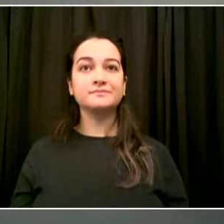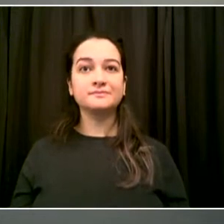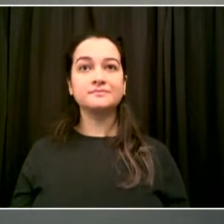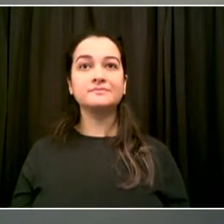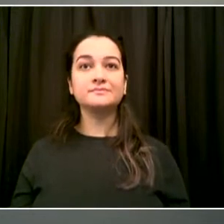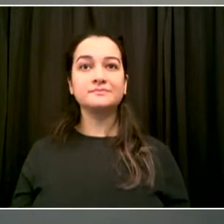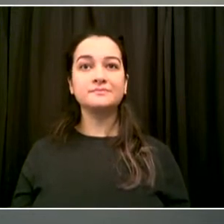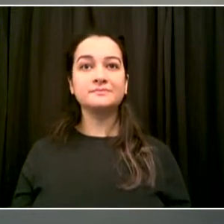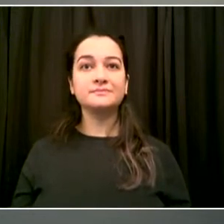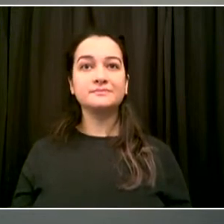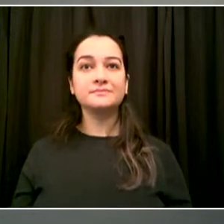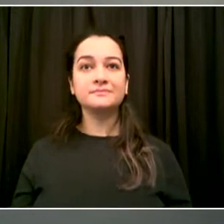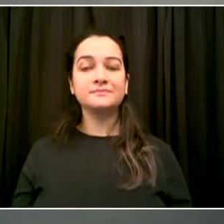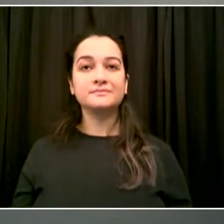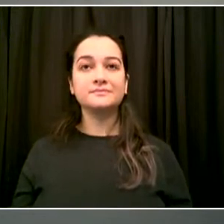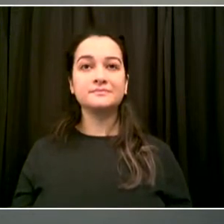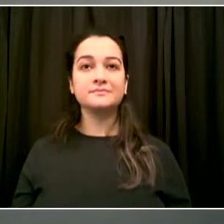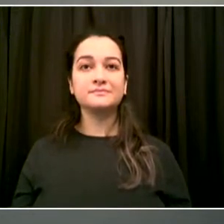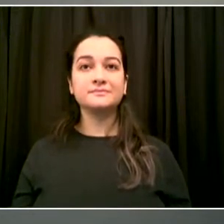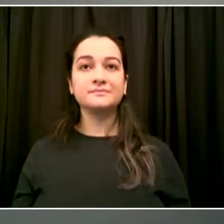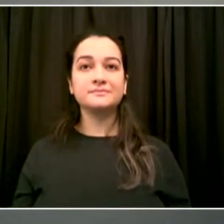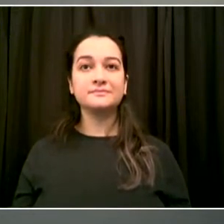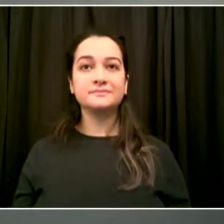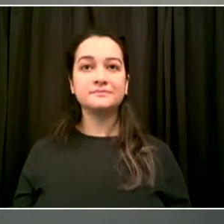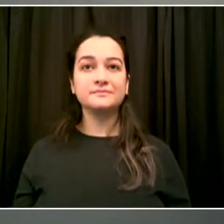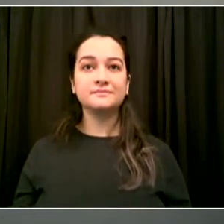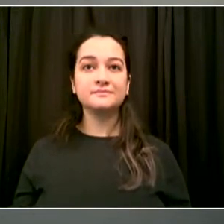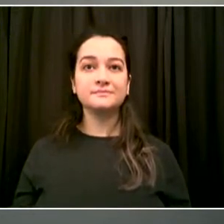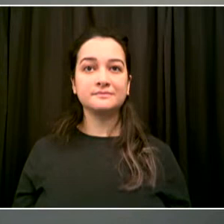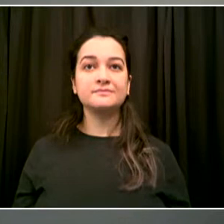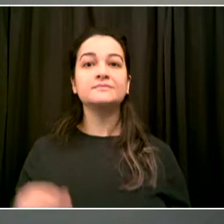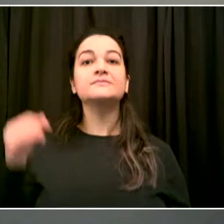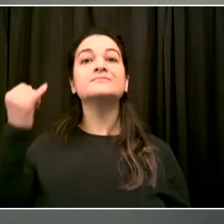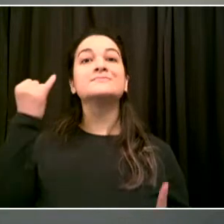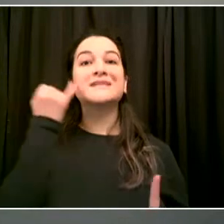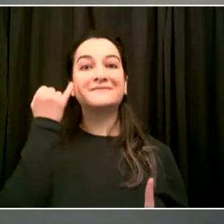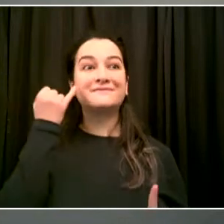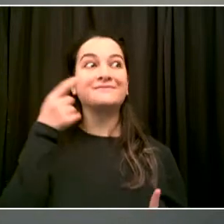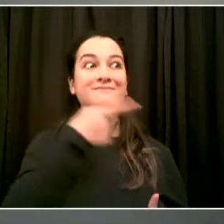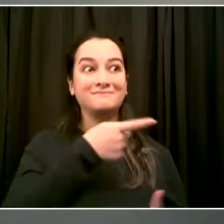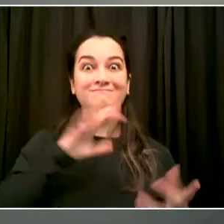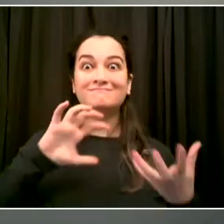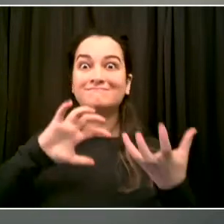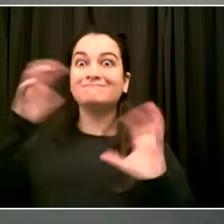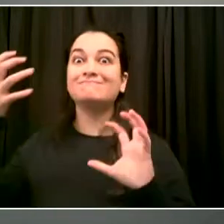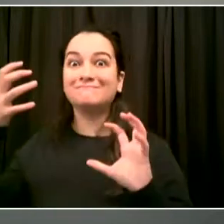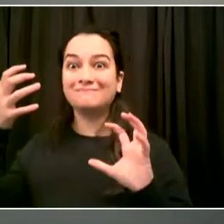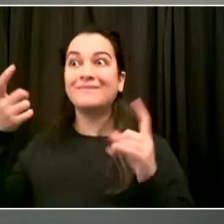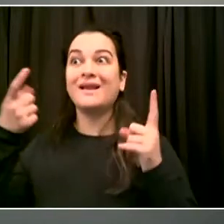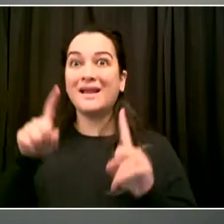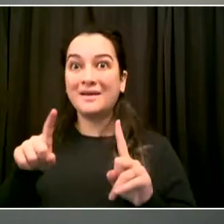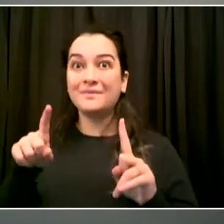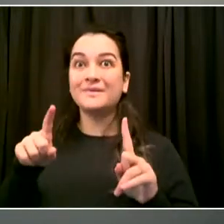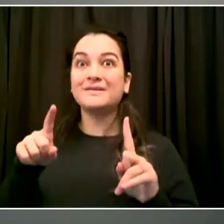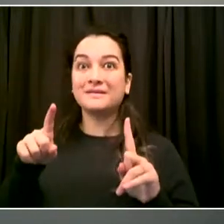raise that charge, you're able to, there's a protocol where there's a guideline where you can